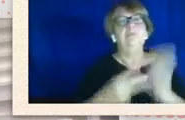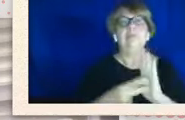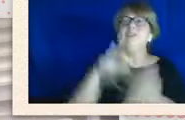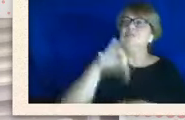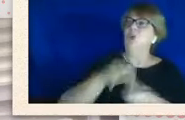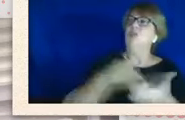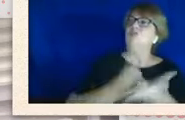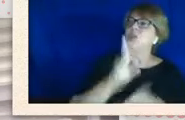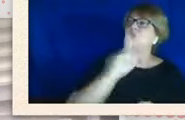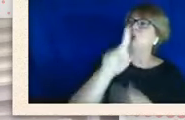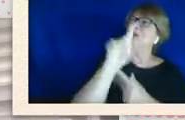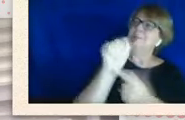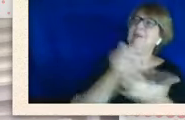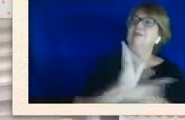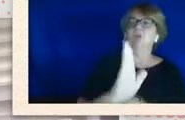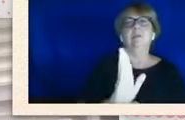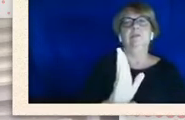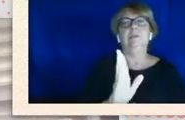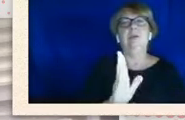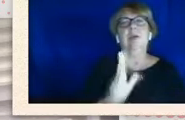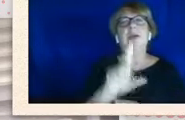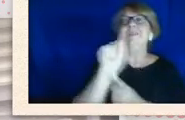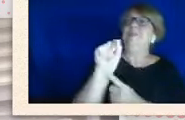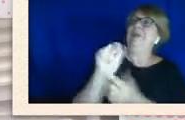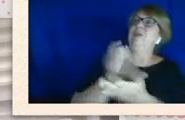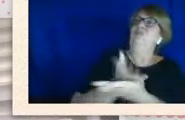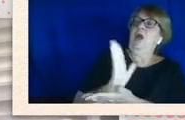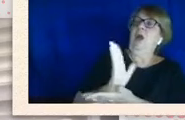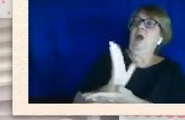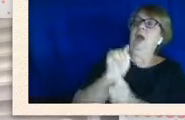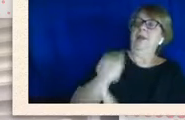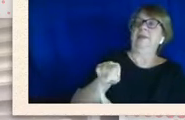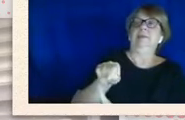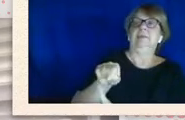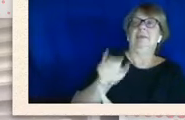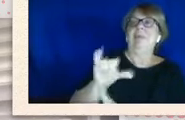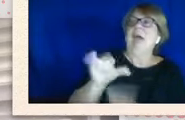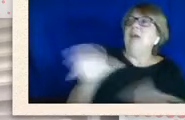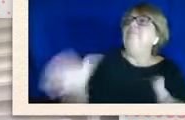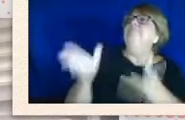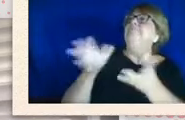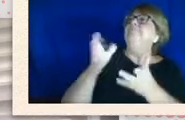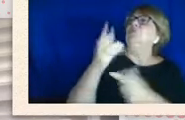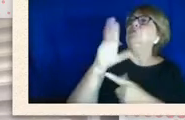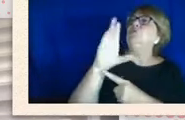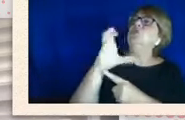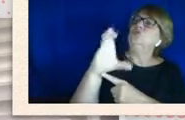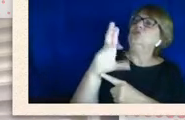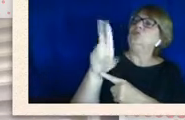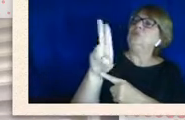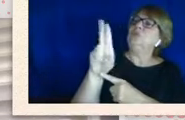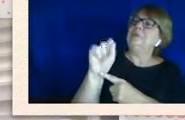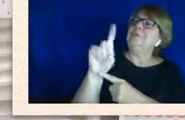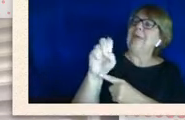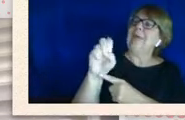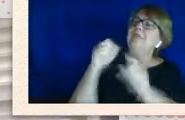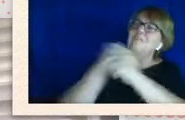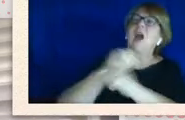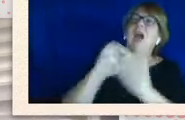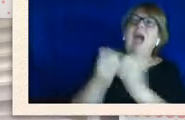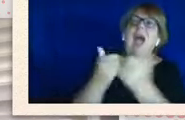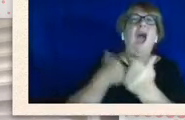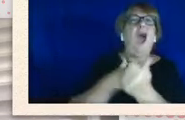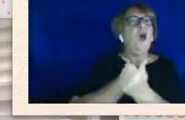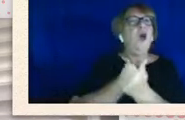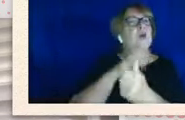rights, the disability rights crusade, the disability rights fight as a part of how we vote and how we make sure that